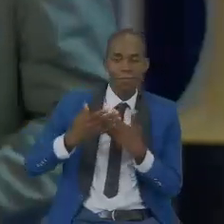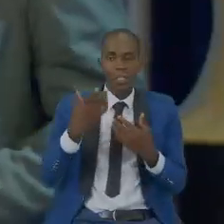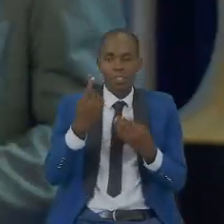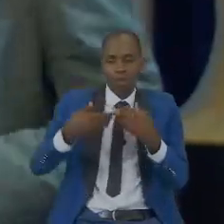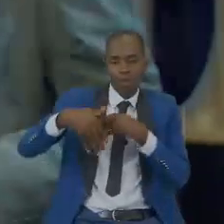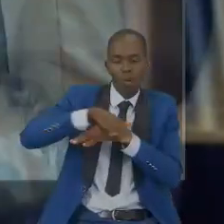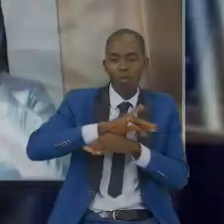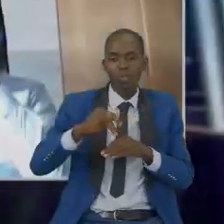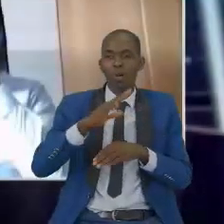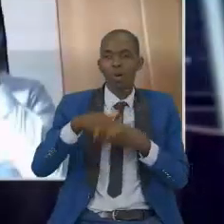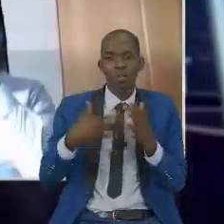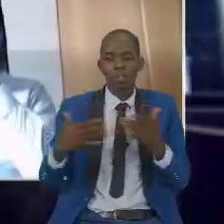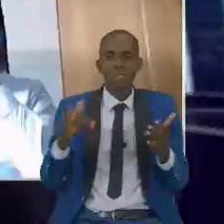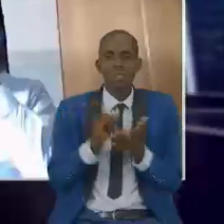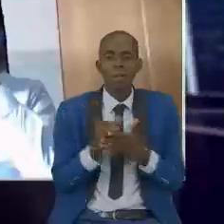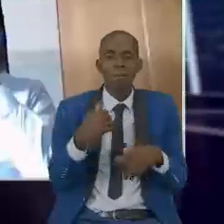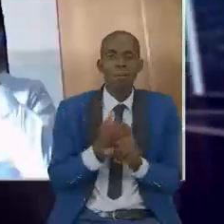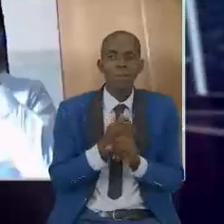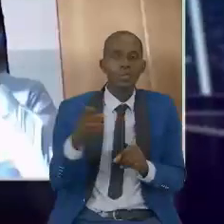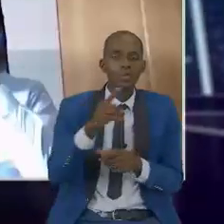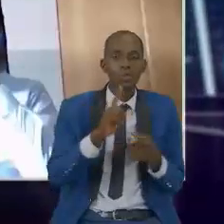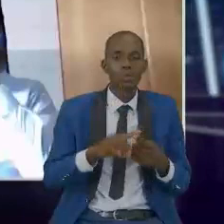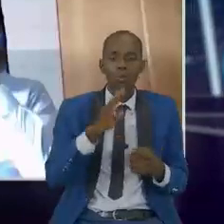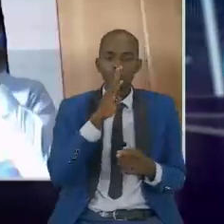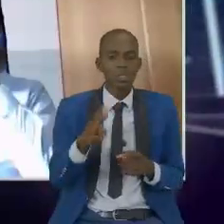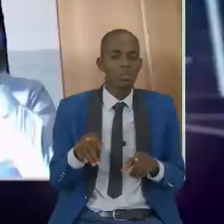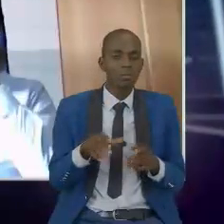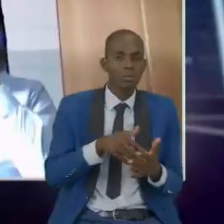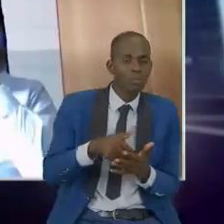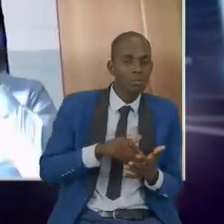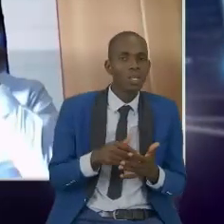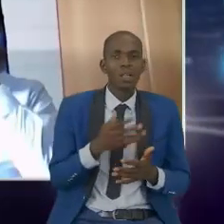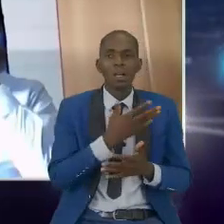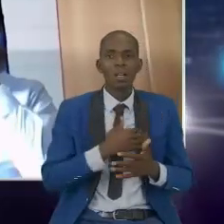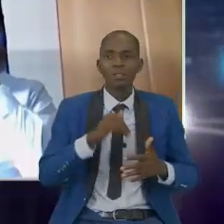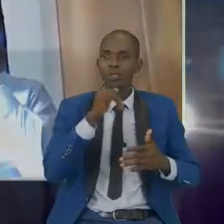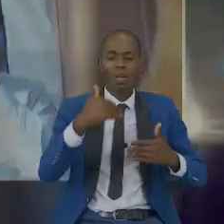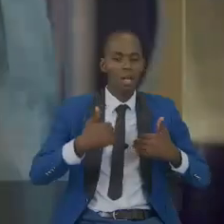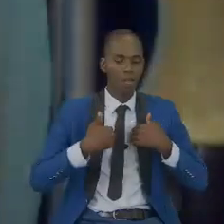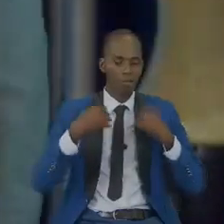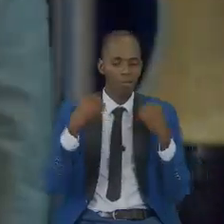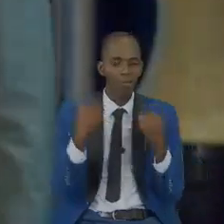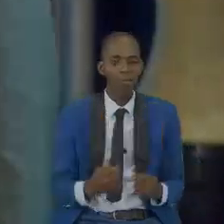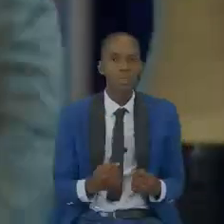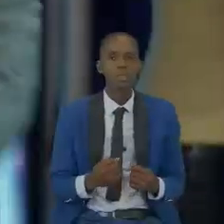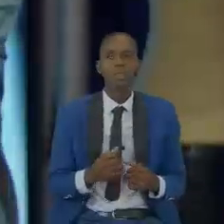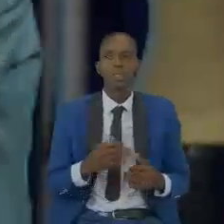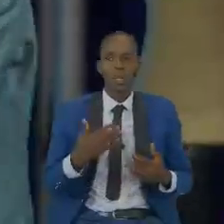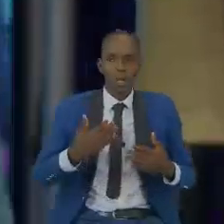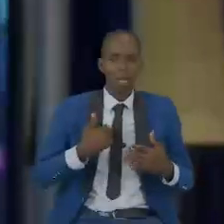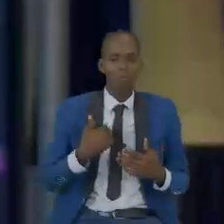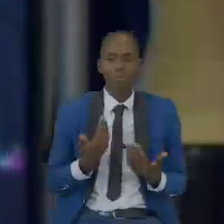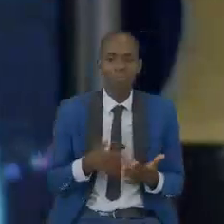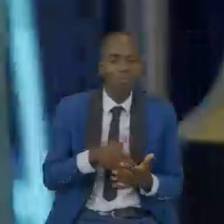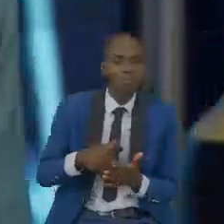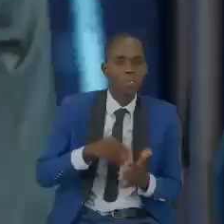things that make you like effeminate and sissy and not having backbone, having straw for